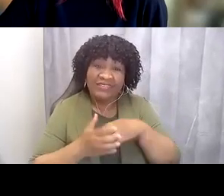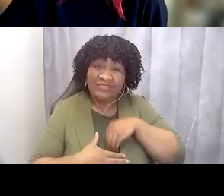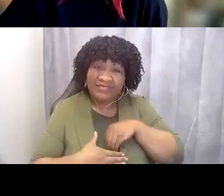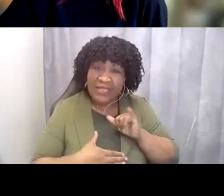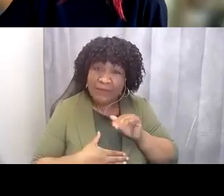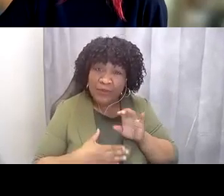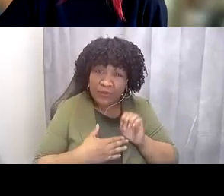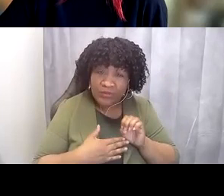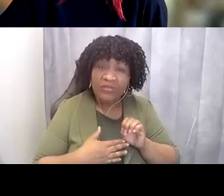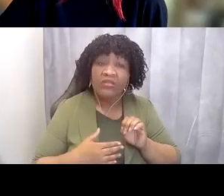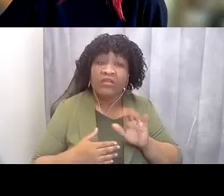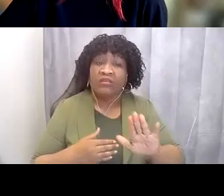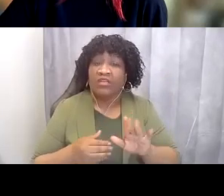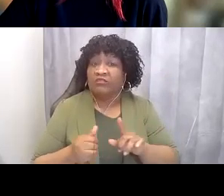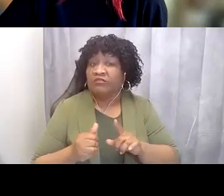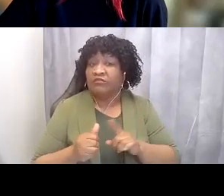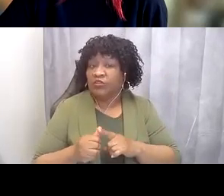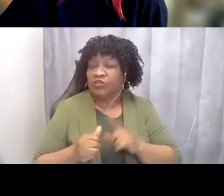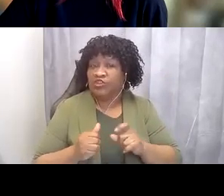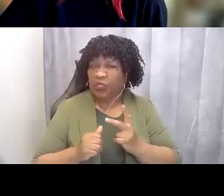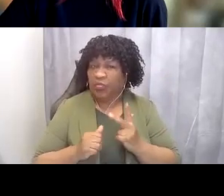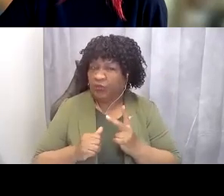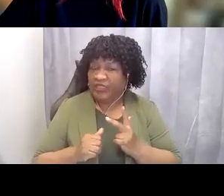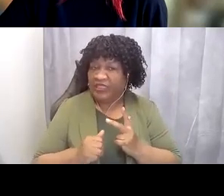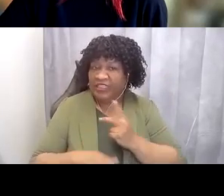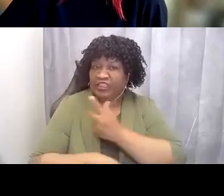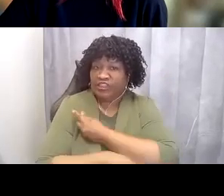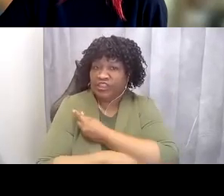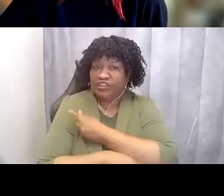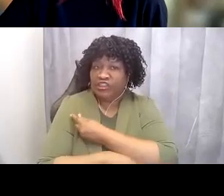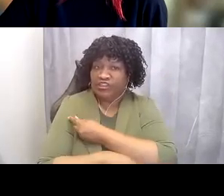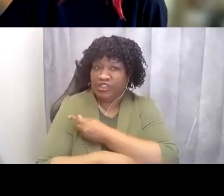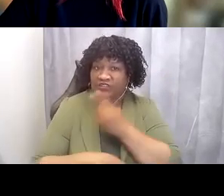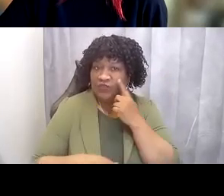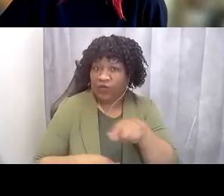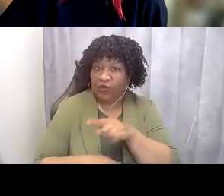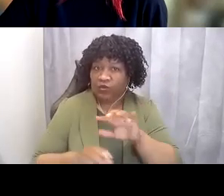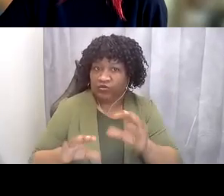reminder, their initial series would have been 3 shots. So the